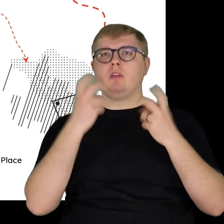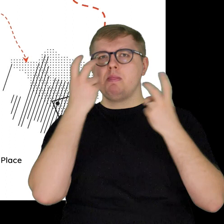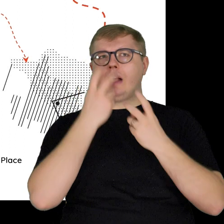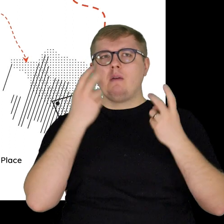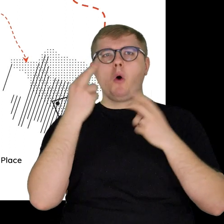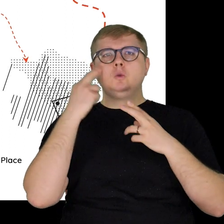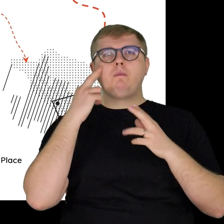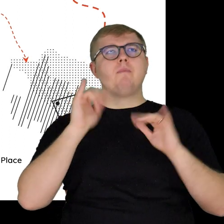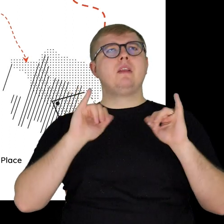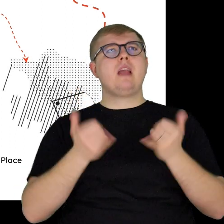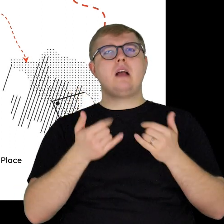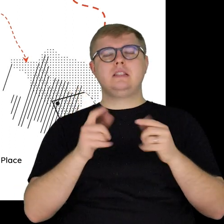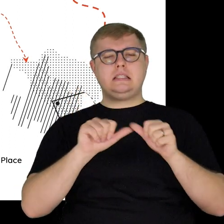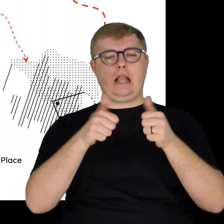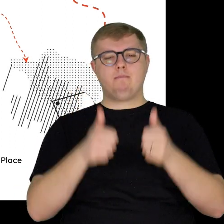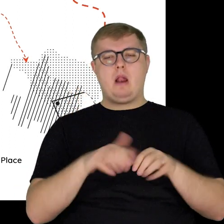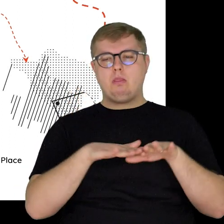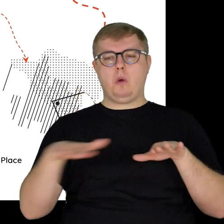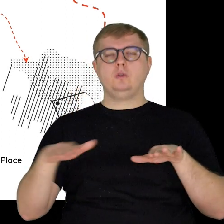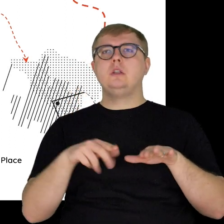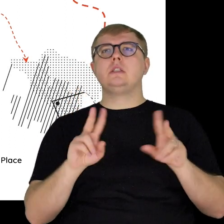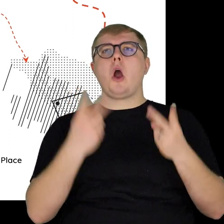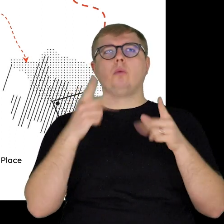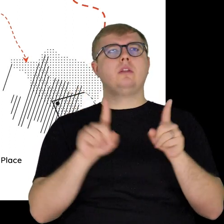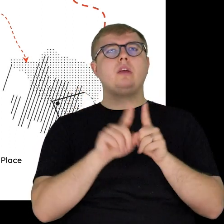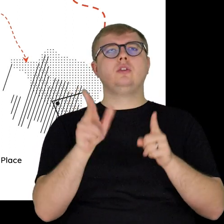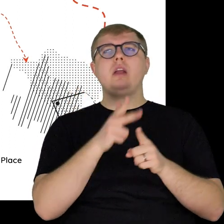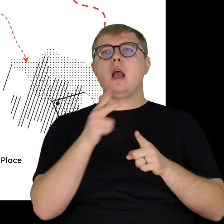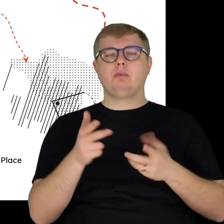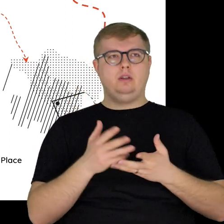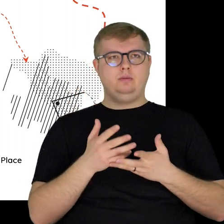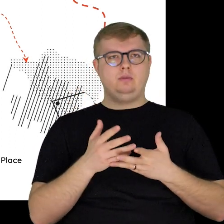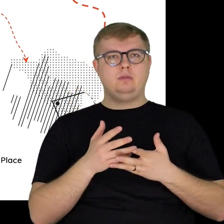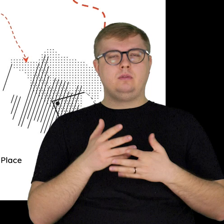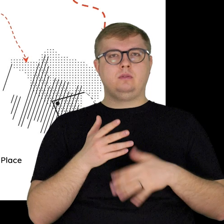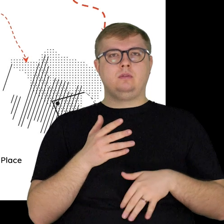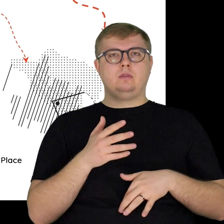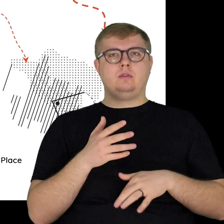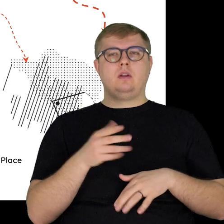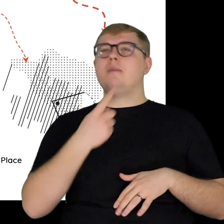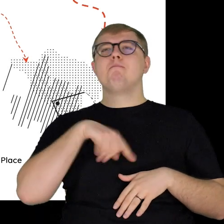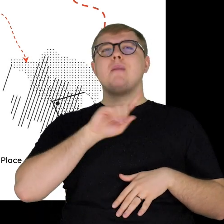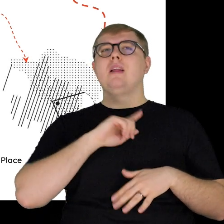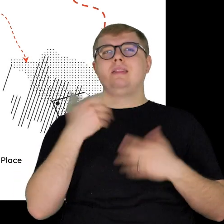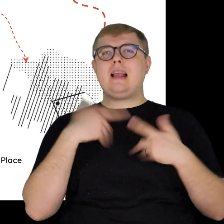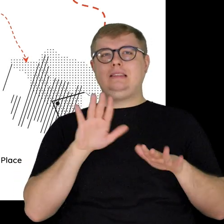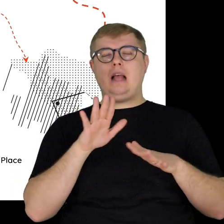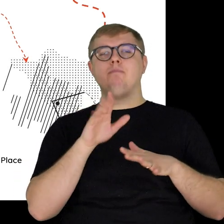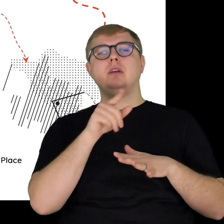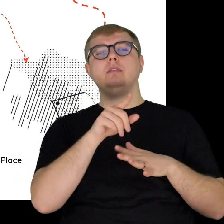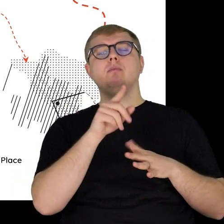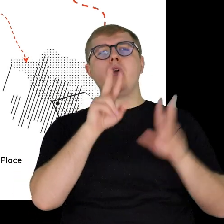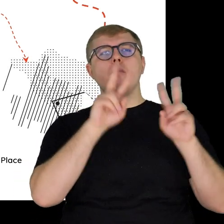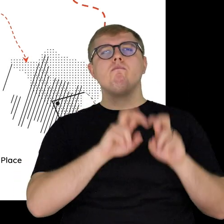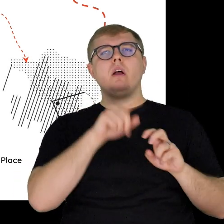in. So it's not about trying to understand only crisis and critical juncture as rupture in time,